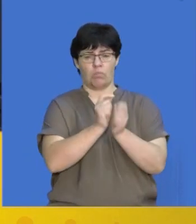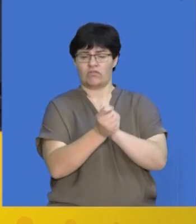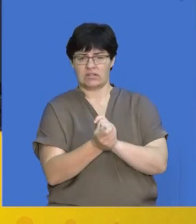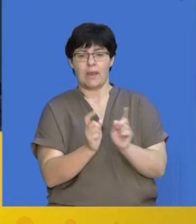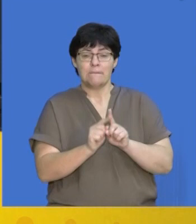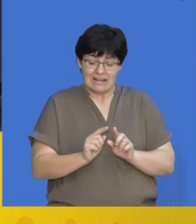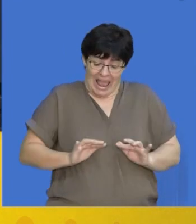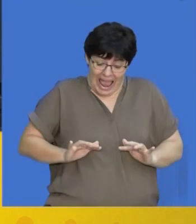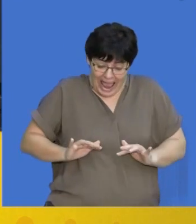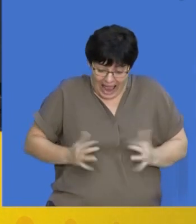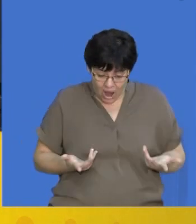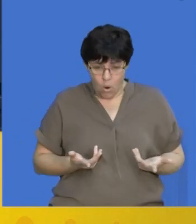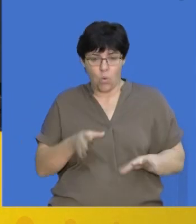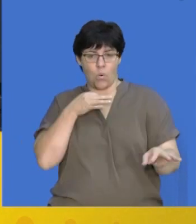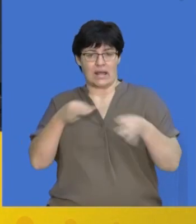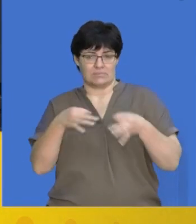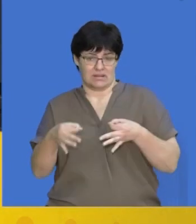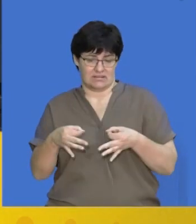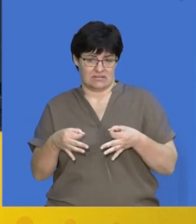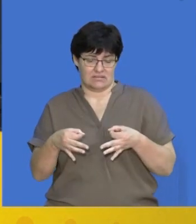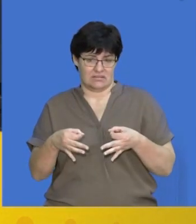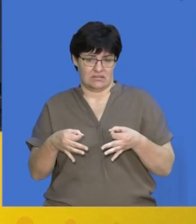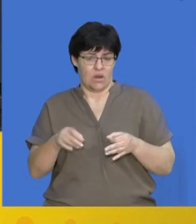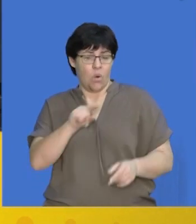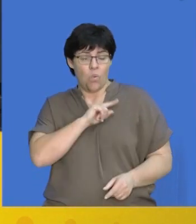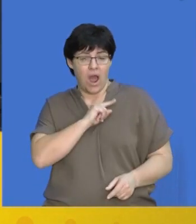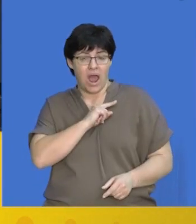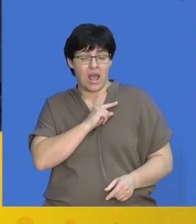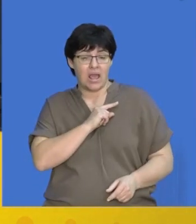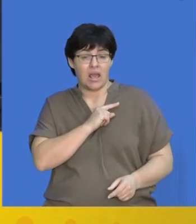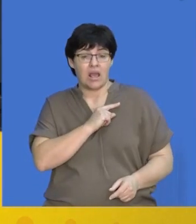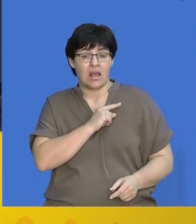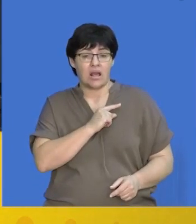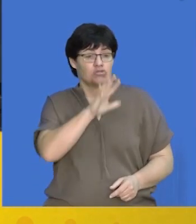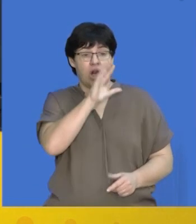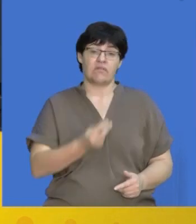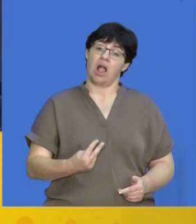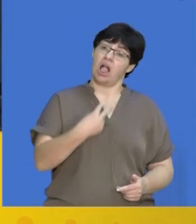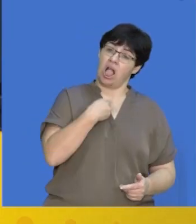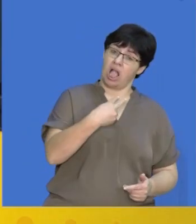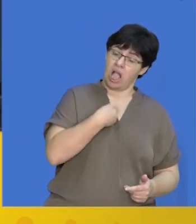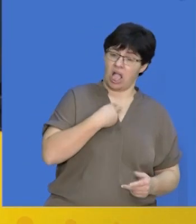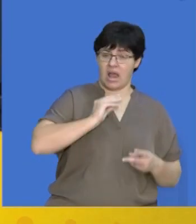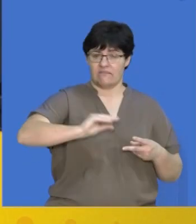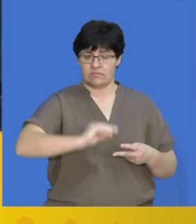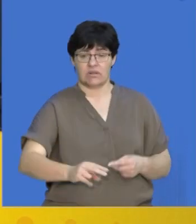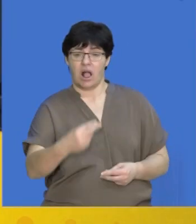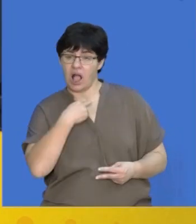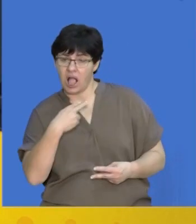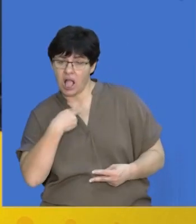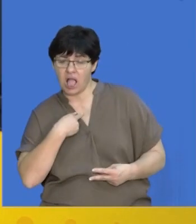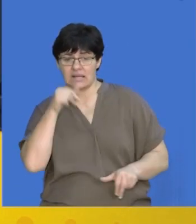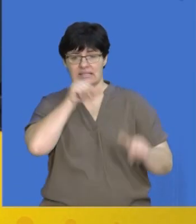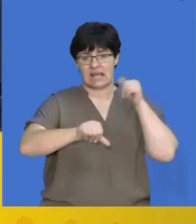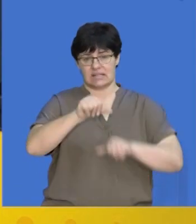but how you're qualifying it. The lack of scientific knowledge, the lack of investment. How am I doing it?